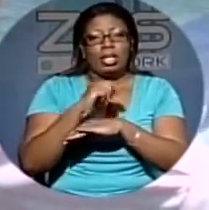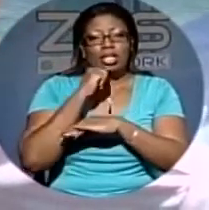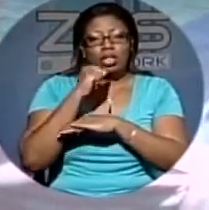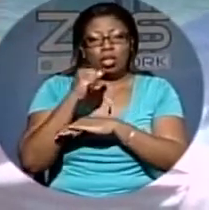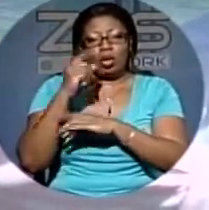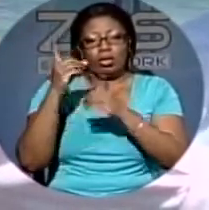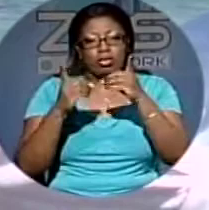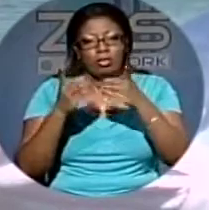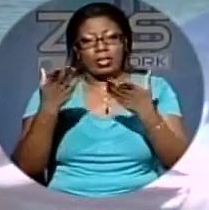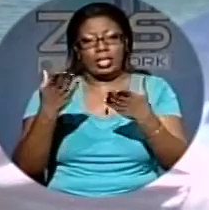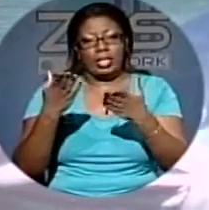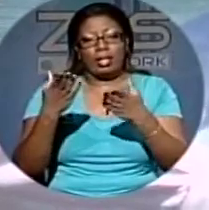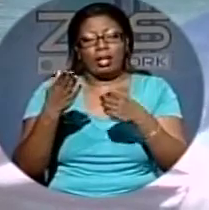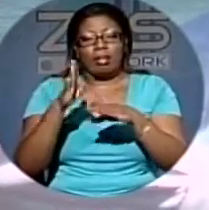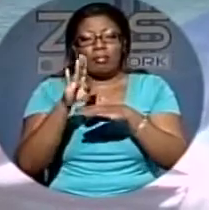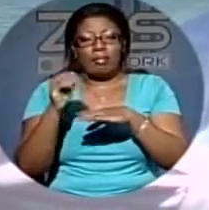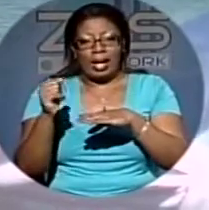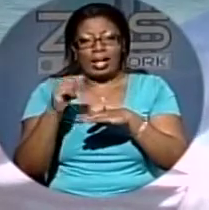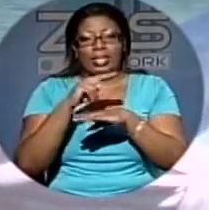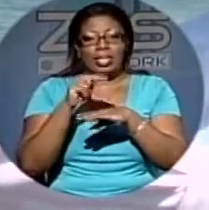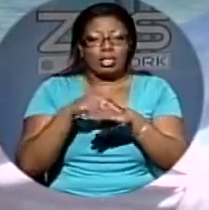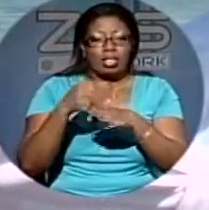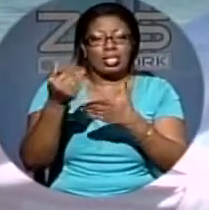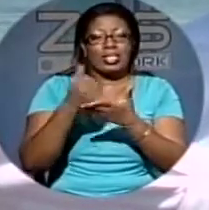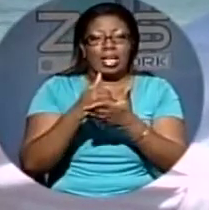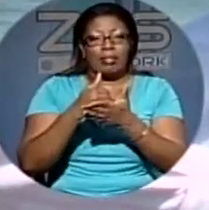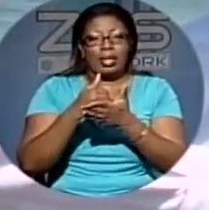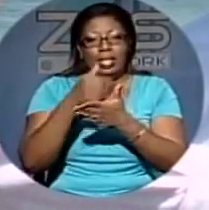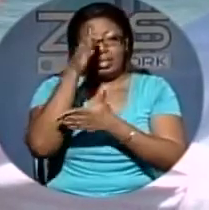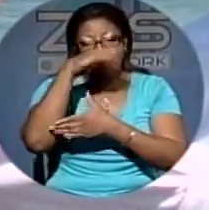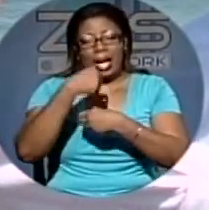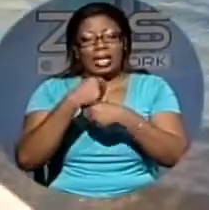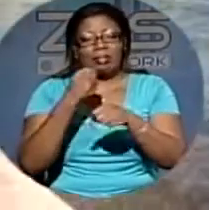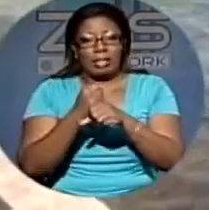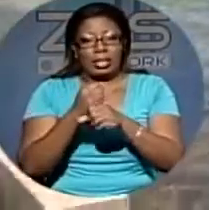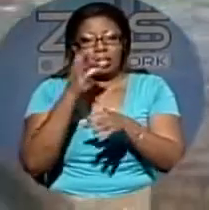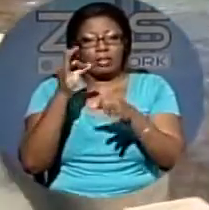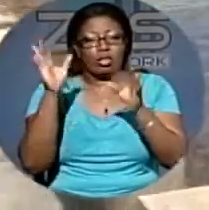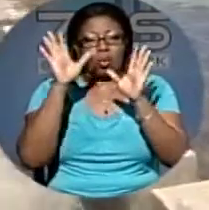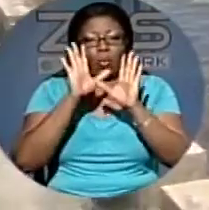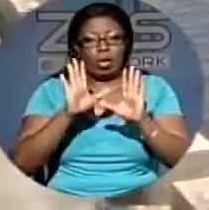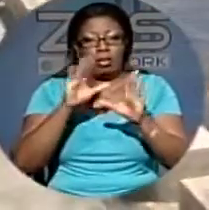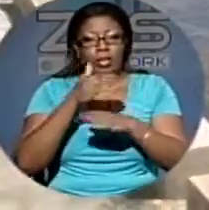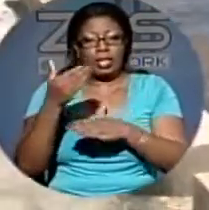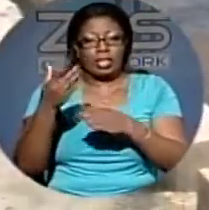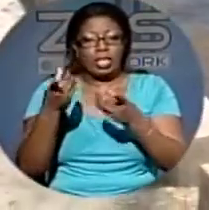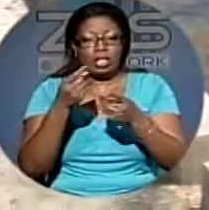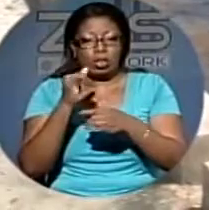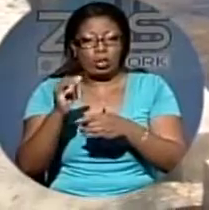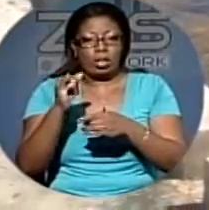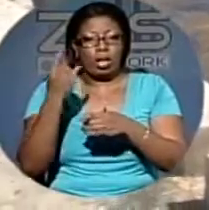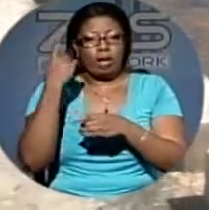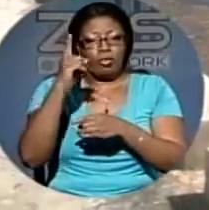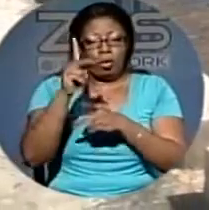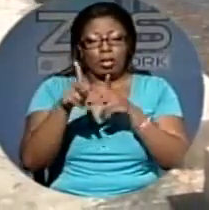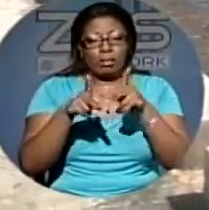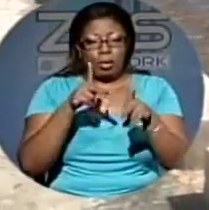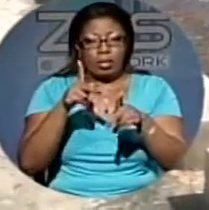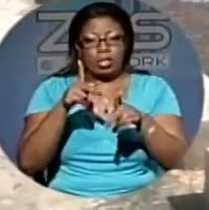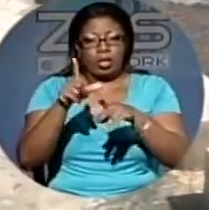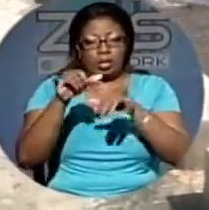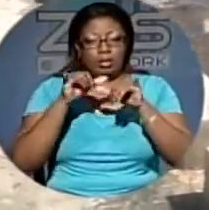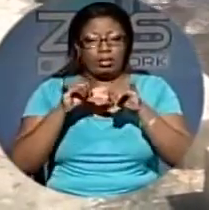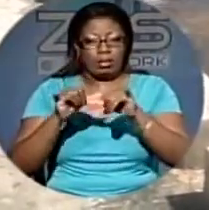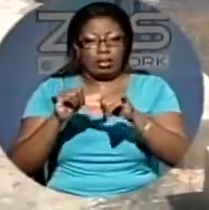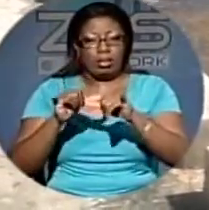here by nature. Some of it is man-made, and if these wonderful things that we're doing for the Bahamian public are going to last and be of